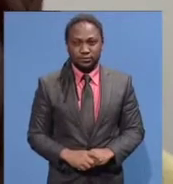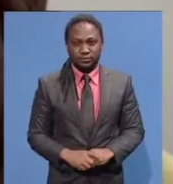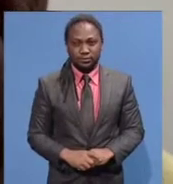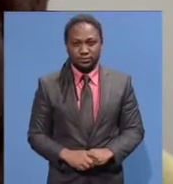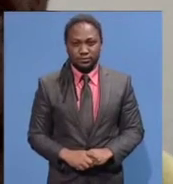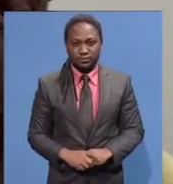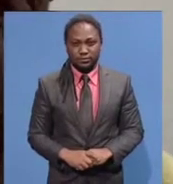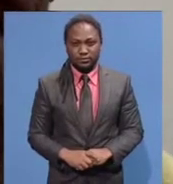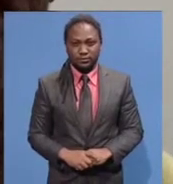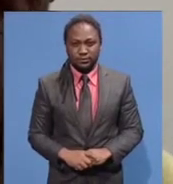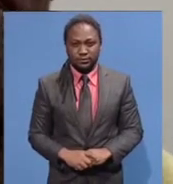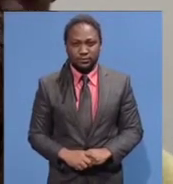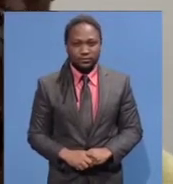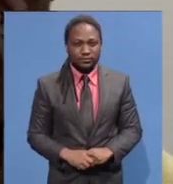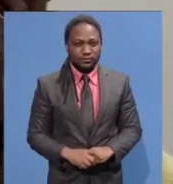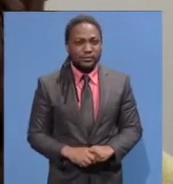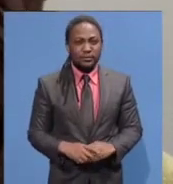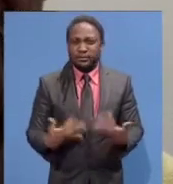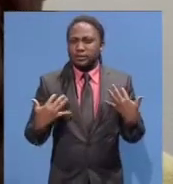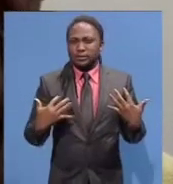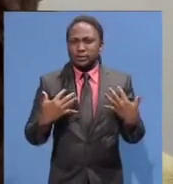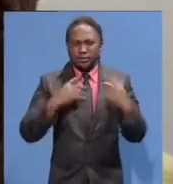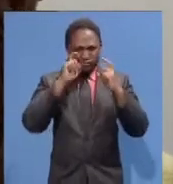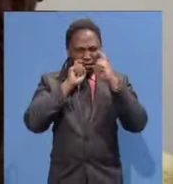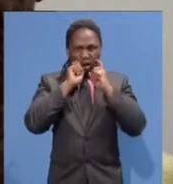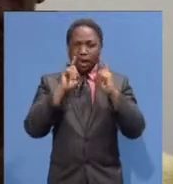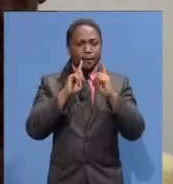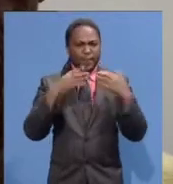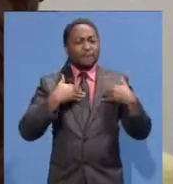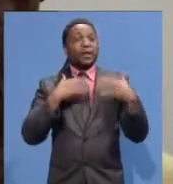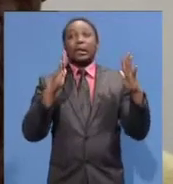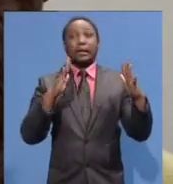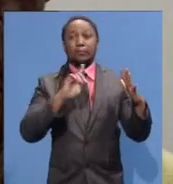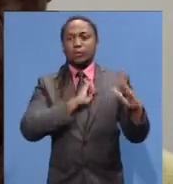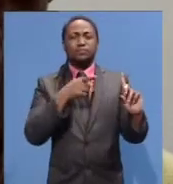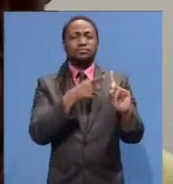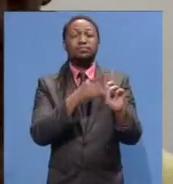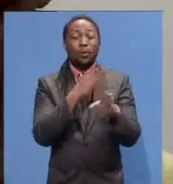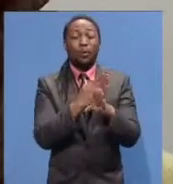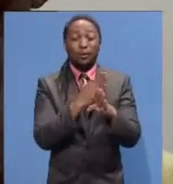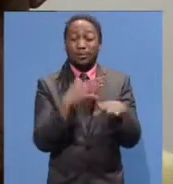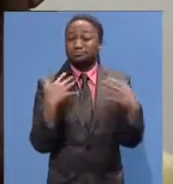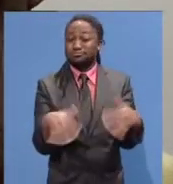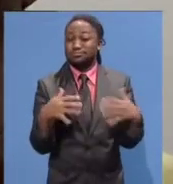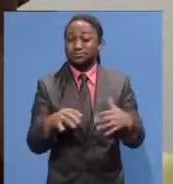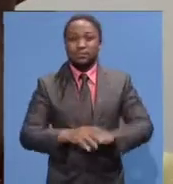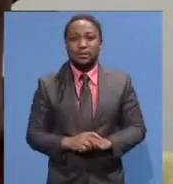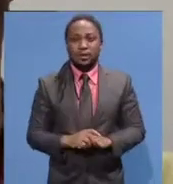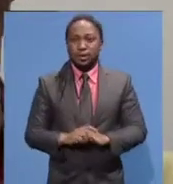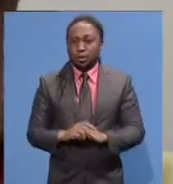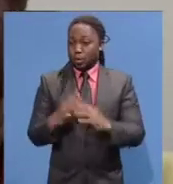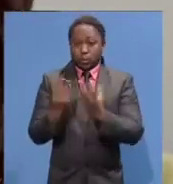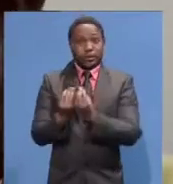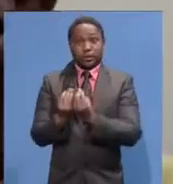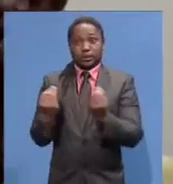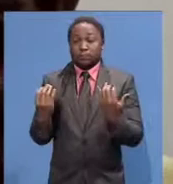Masingomvaleli ngenyembezi. Asimkhulule usenzele usebenzele. Ngoba abantwana bethu sebazibona